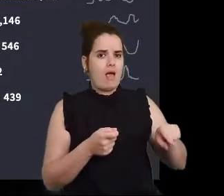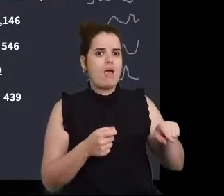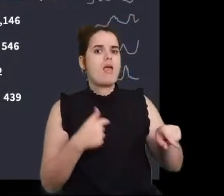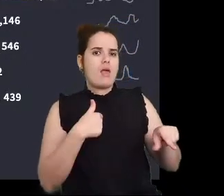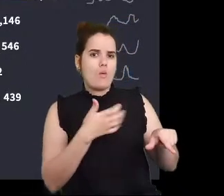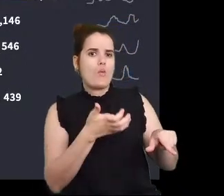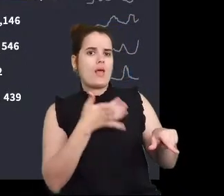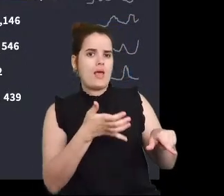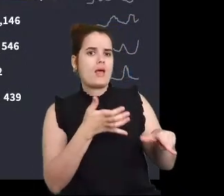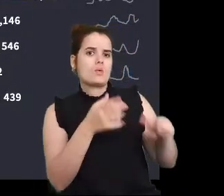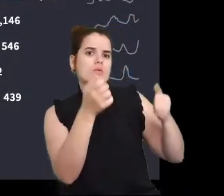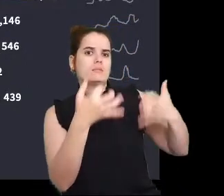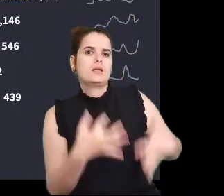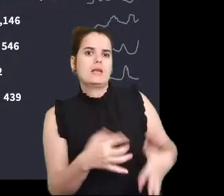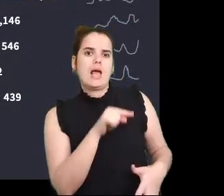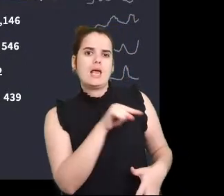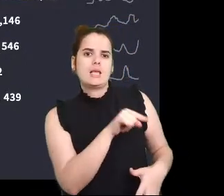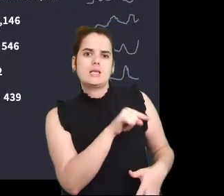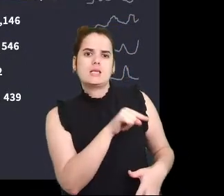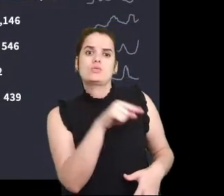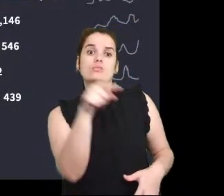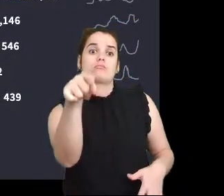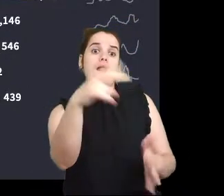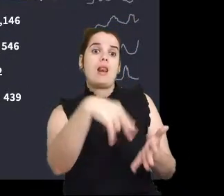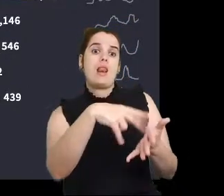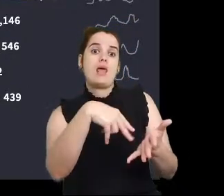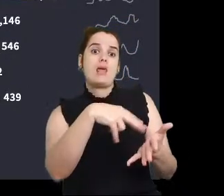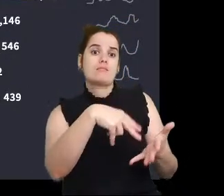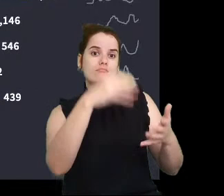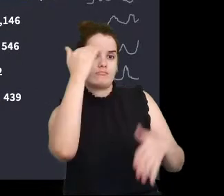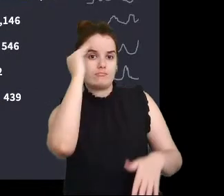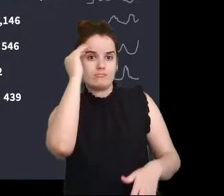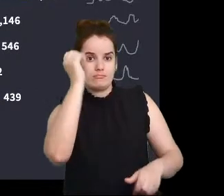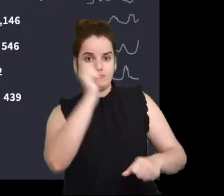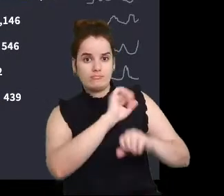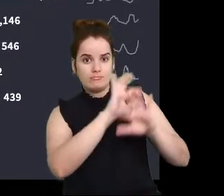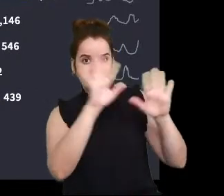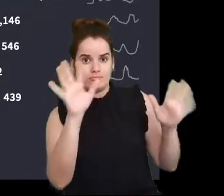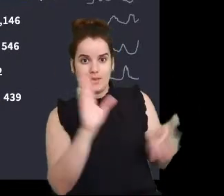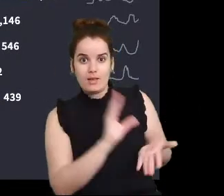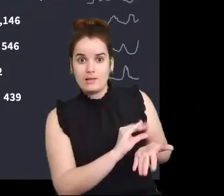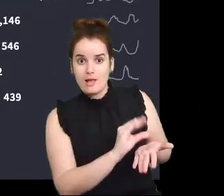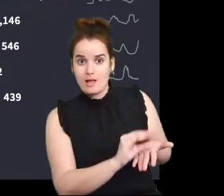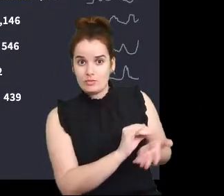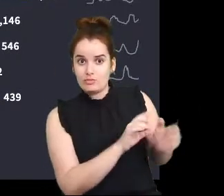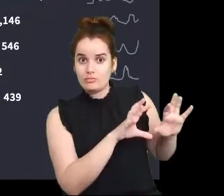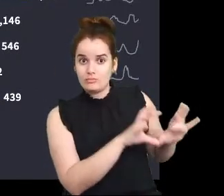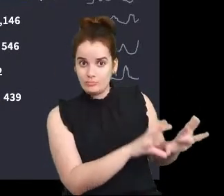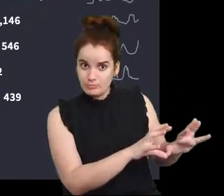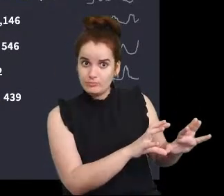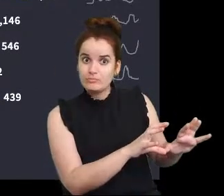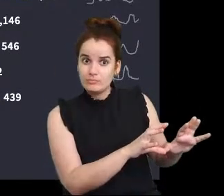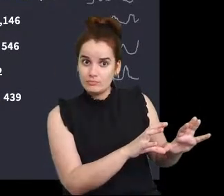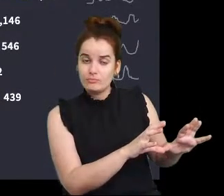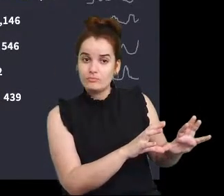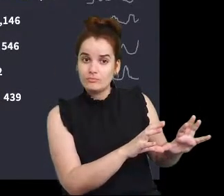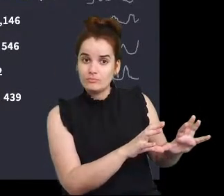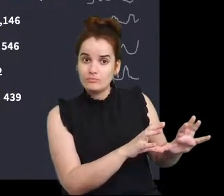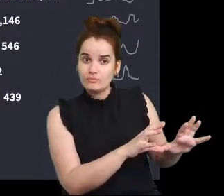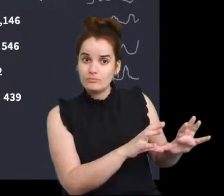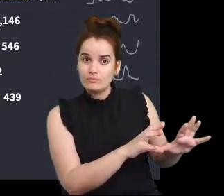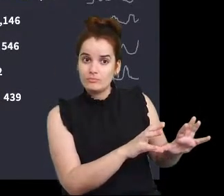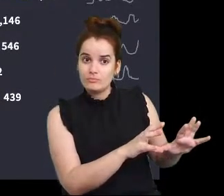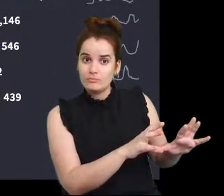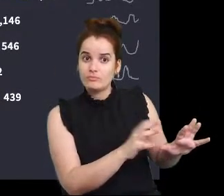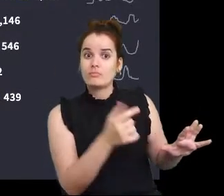from my story for my data and use, database as a tool to